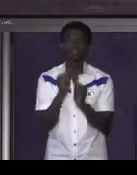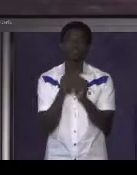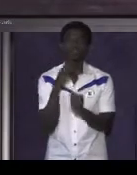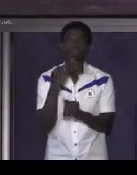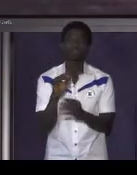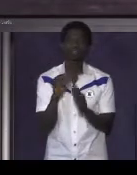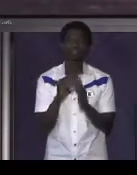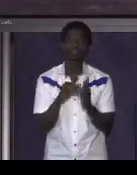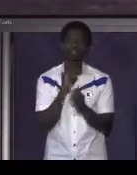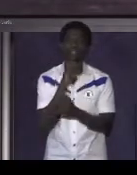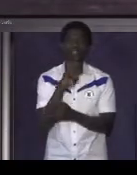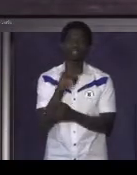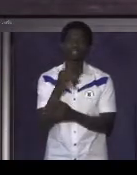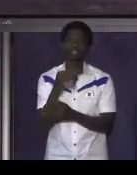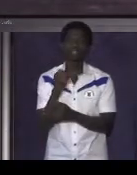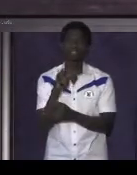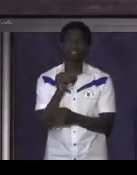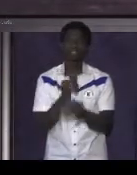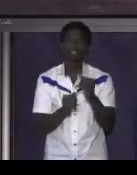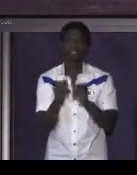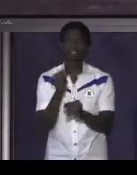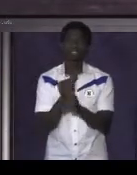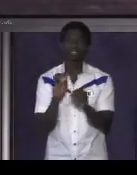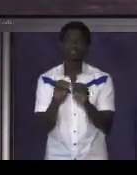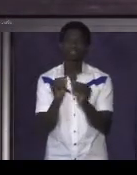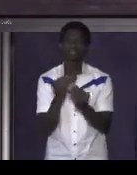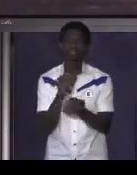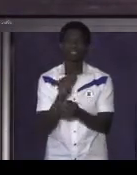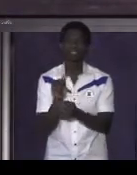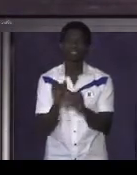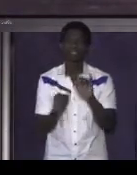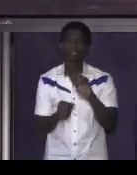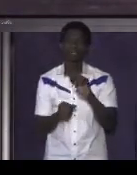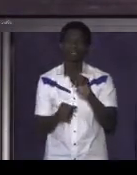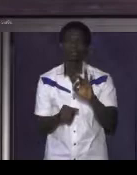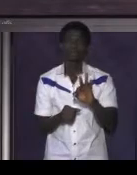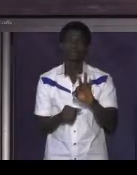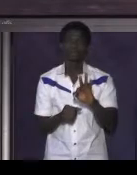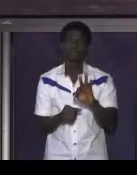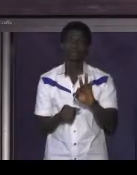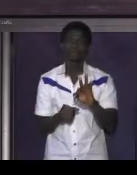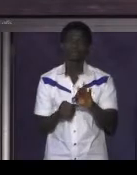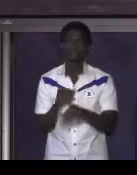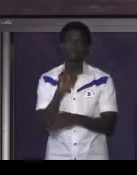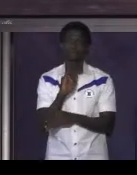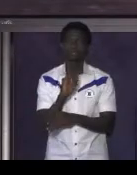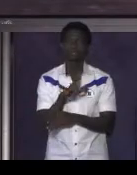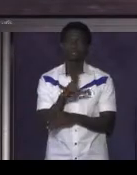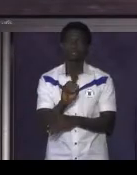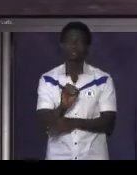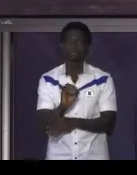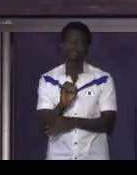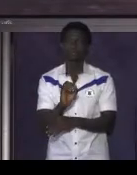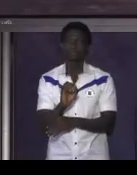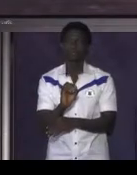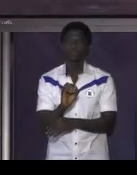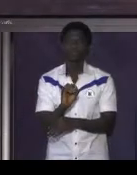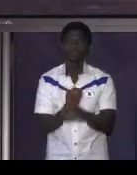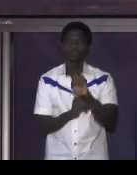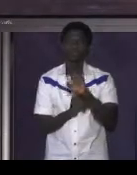is a regional international organization? A, IMF. B, ILO.